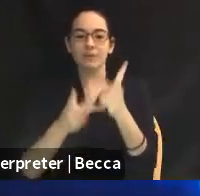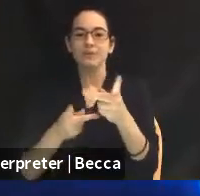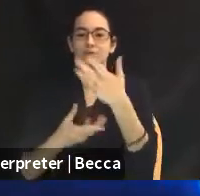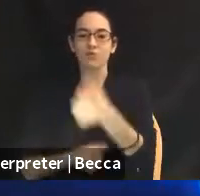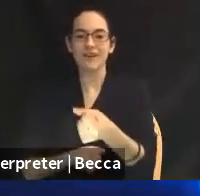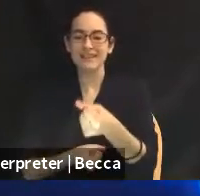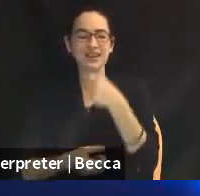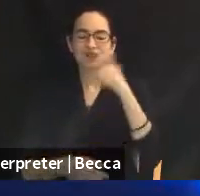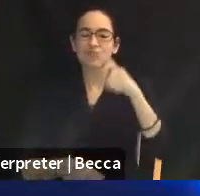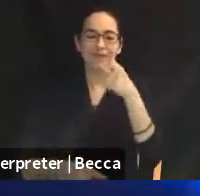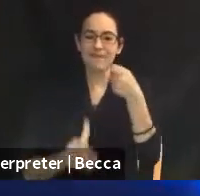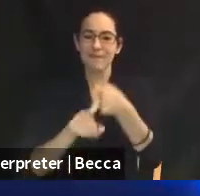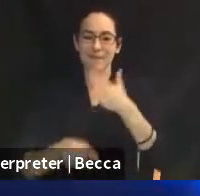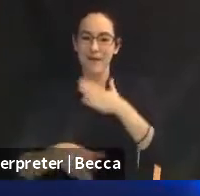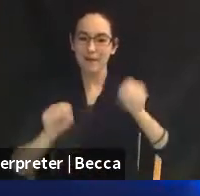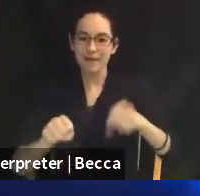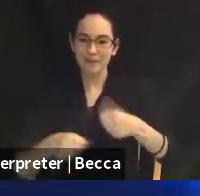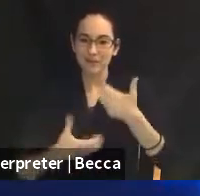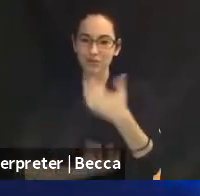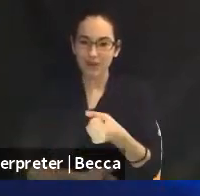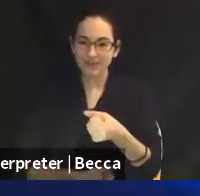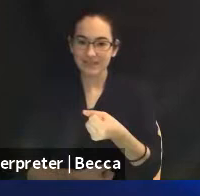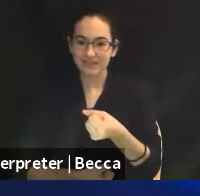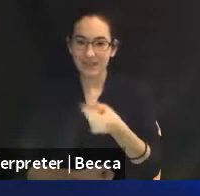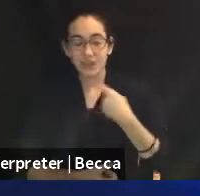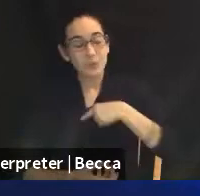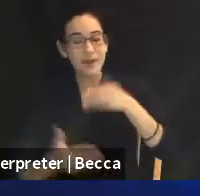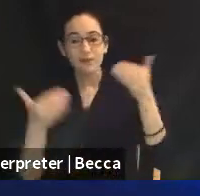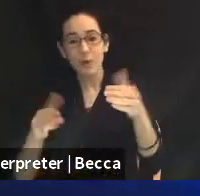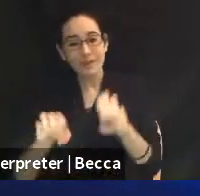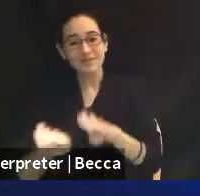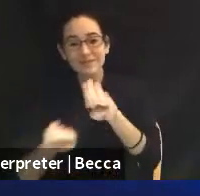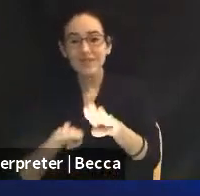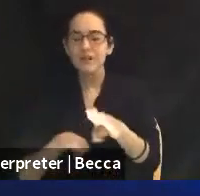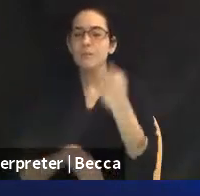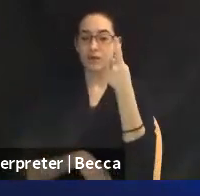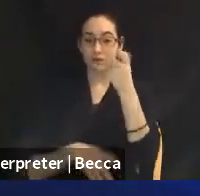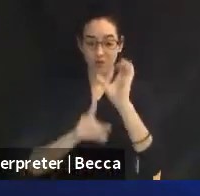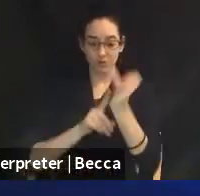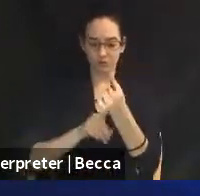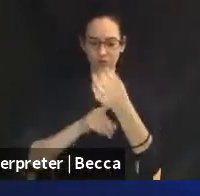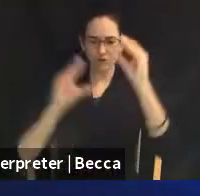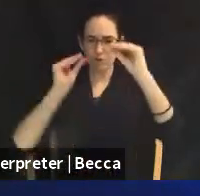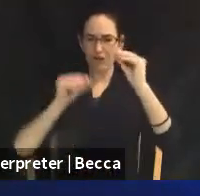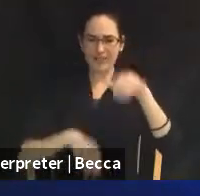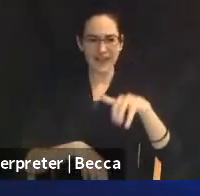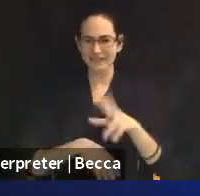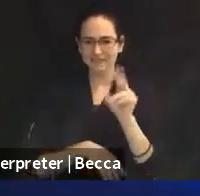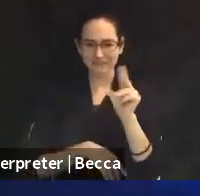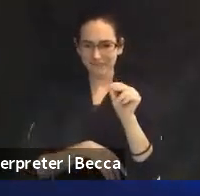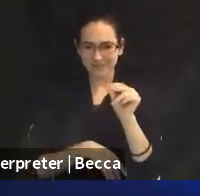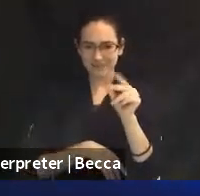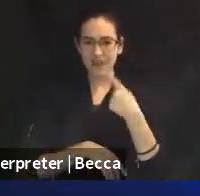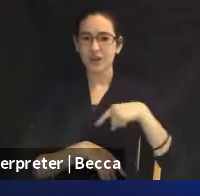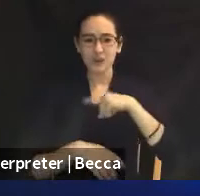We trust. We do. We take the step. Now, we're not taught this in our culture. We're not taught to trust very easily, as